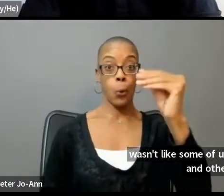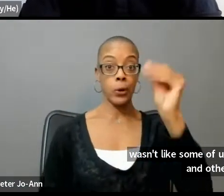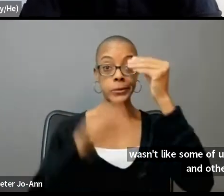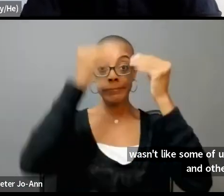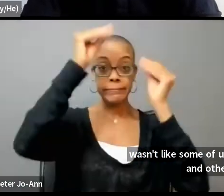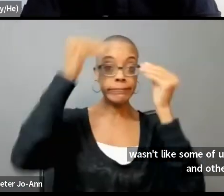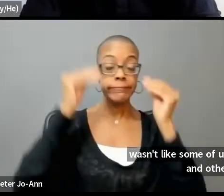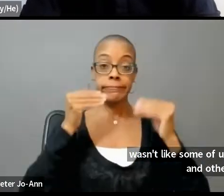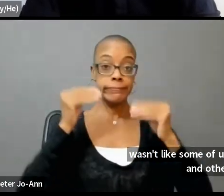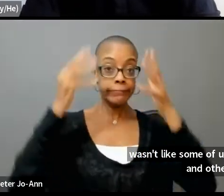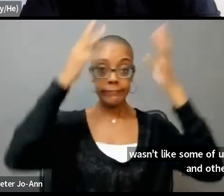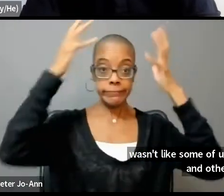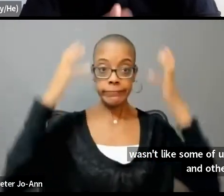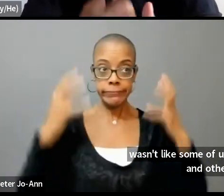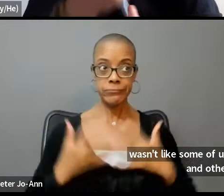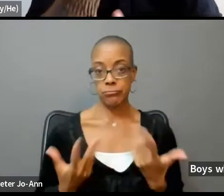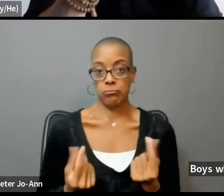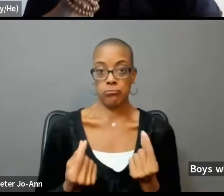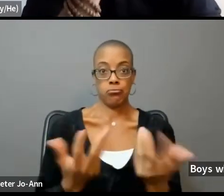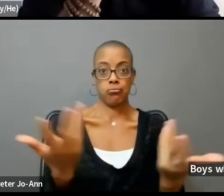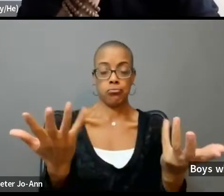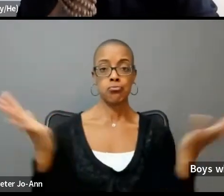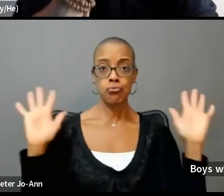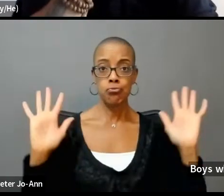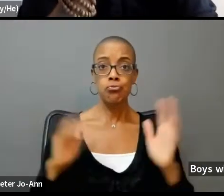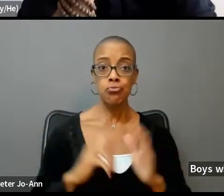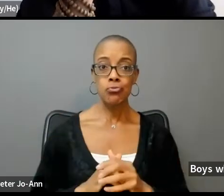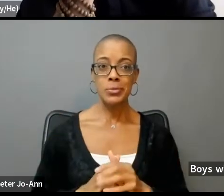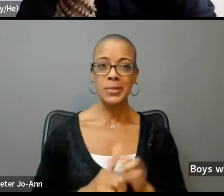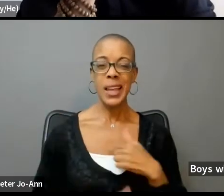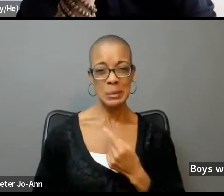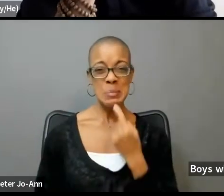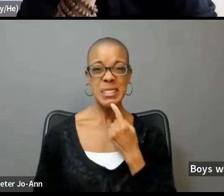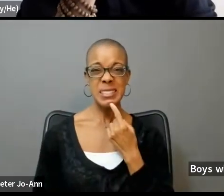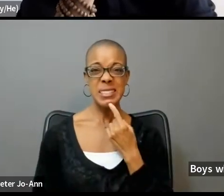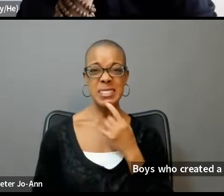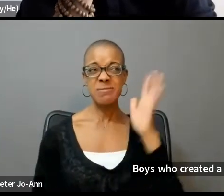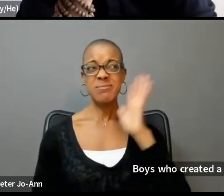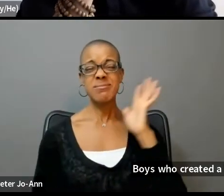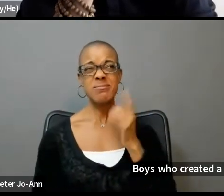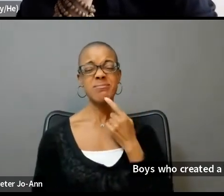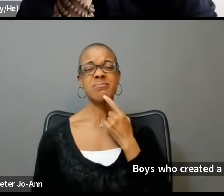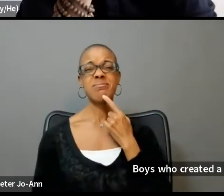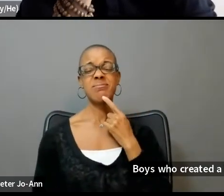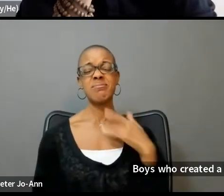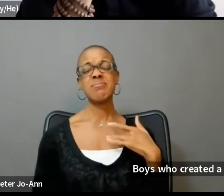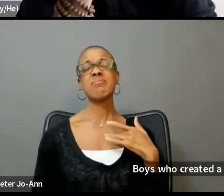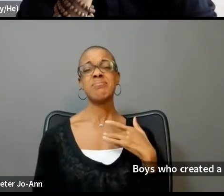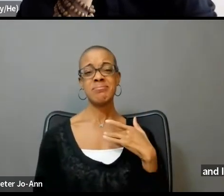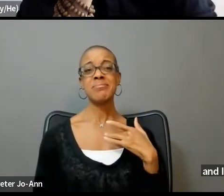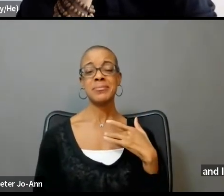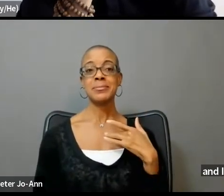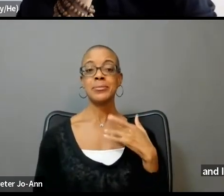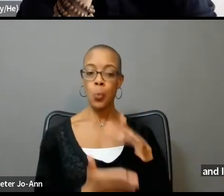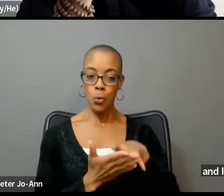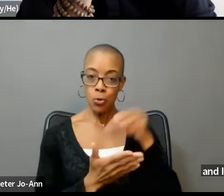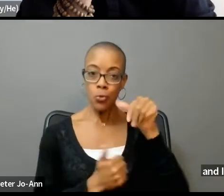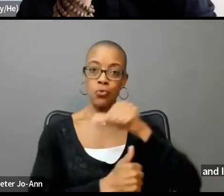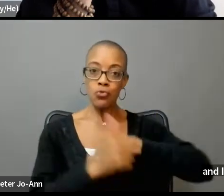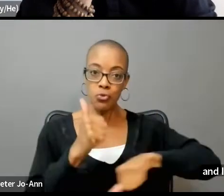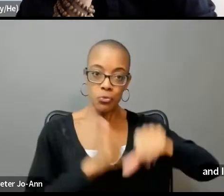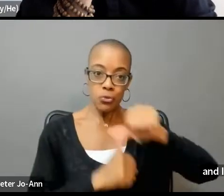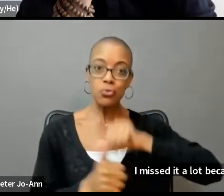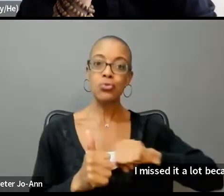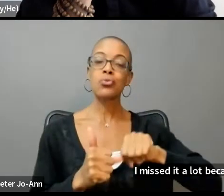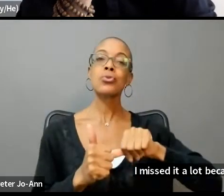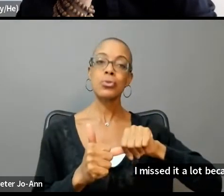form and did everything. And I kind of miss that. I miss it a lot because of we learned from each other and there